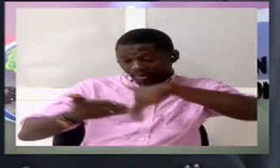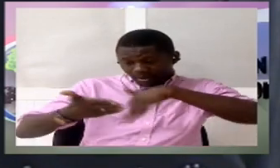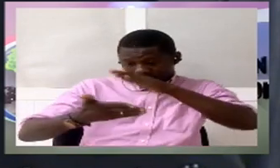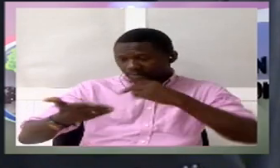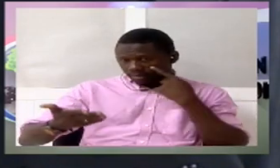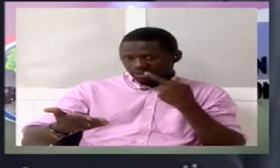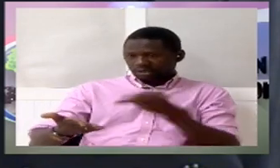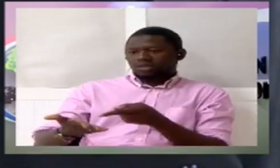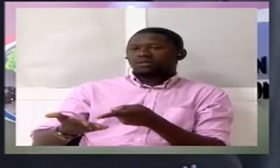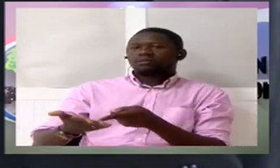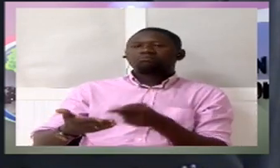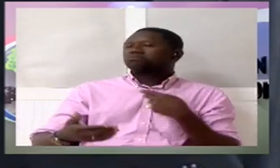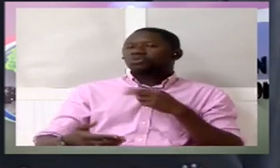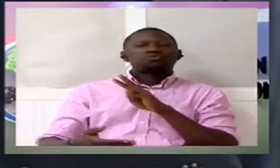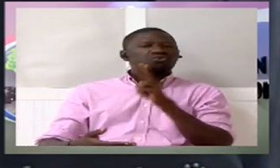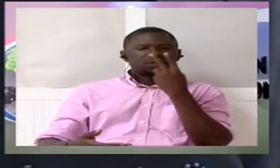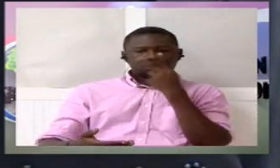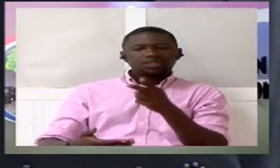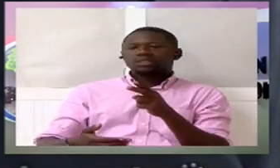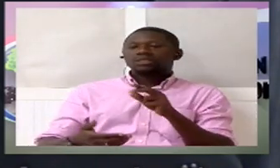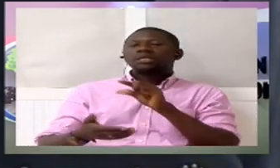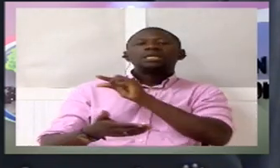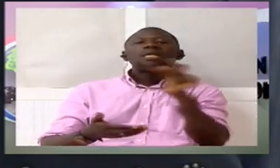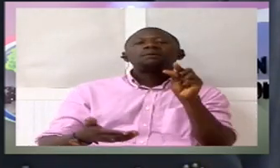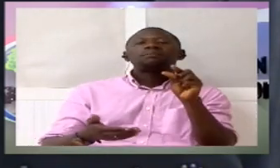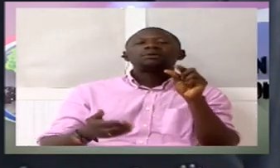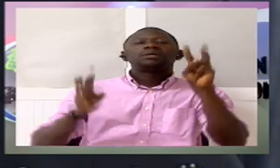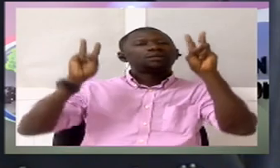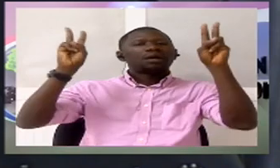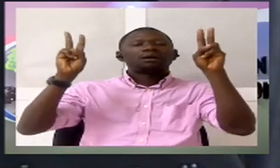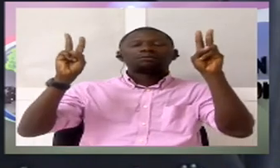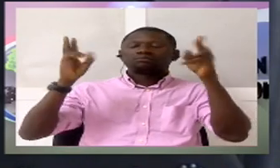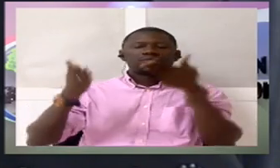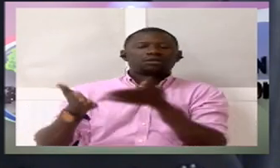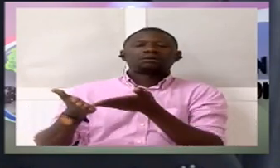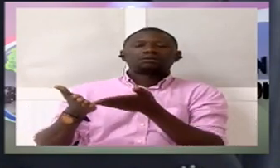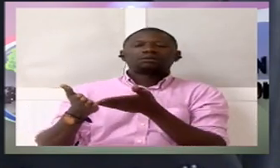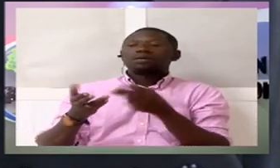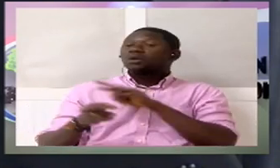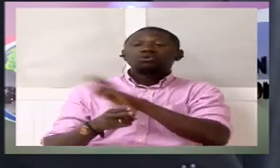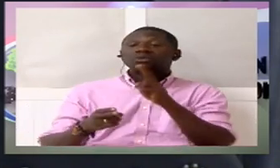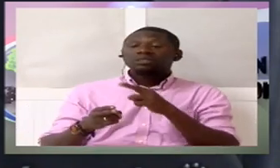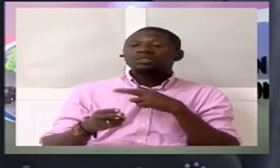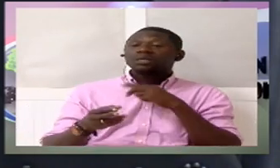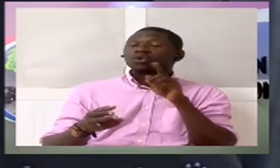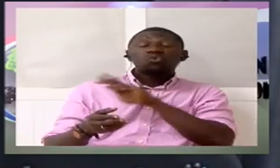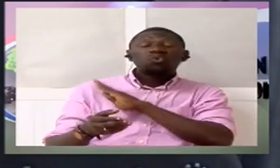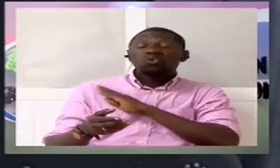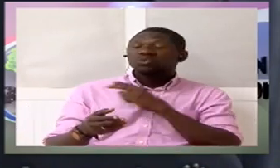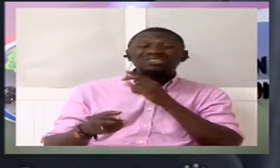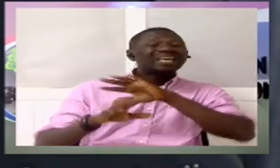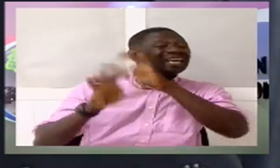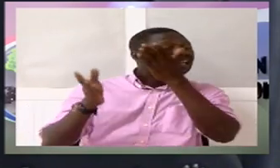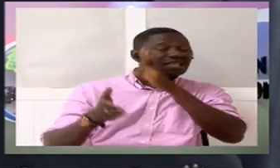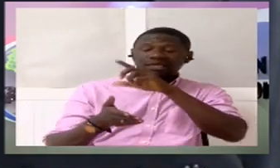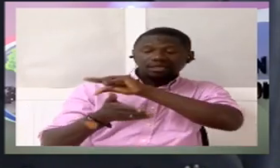I saw, I did not see Yaya Jame's name on them. And I did not also see any name of